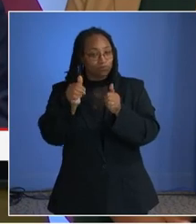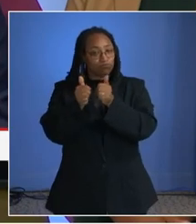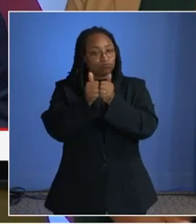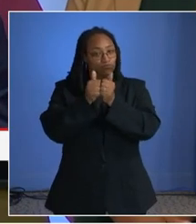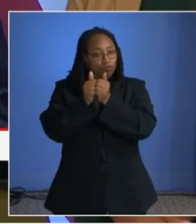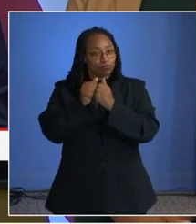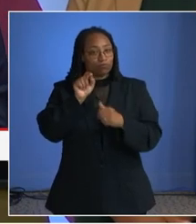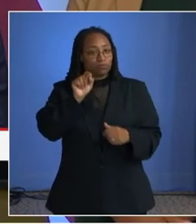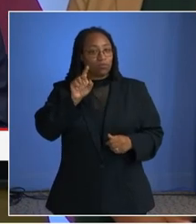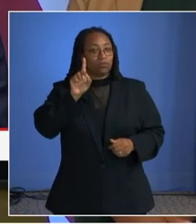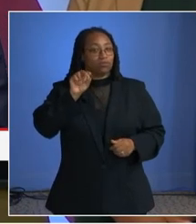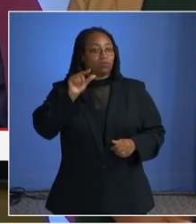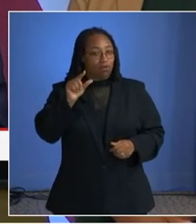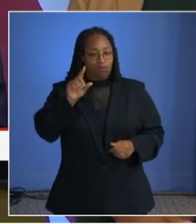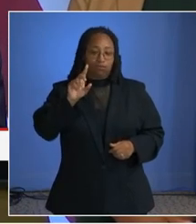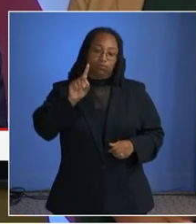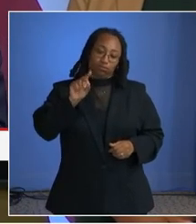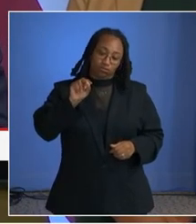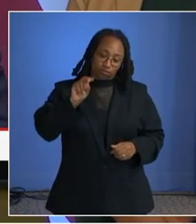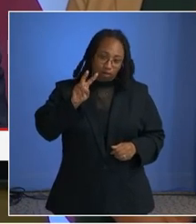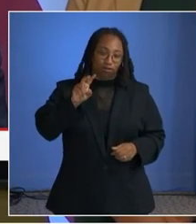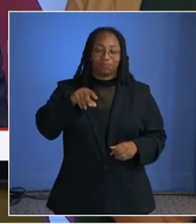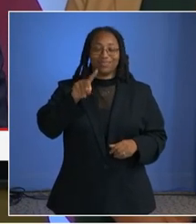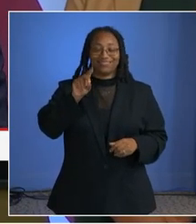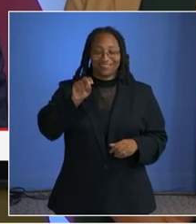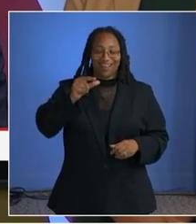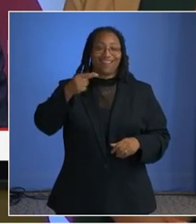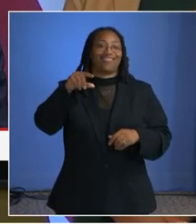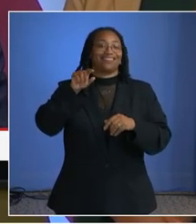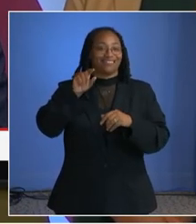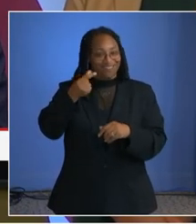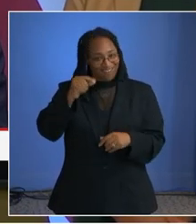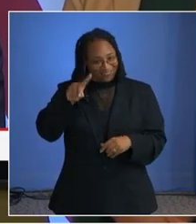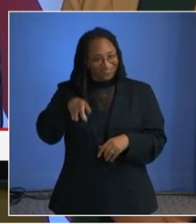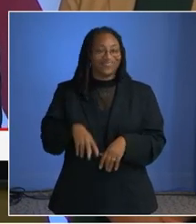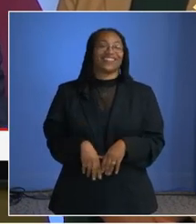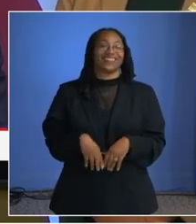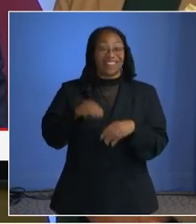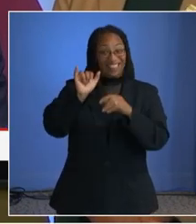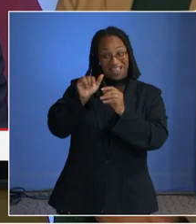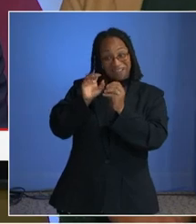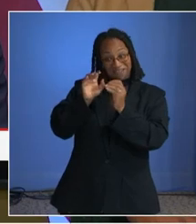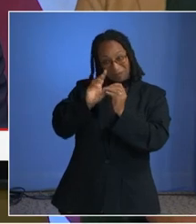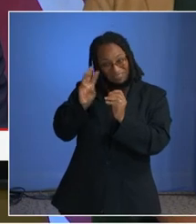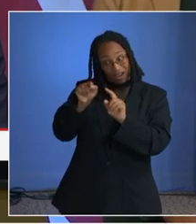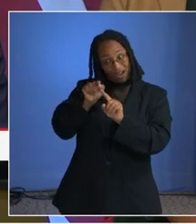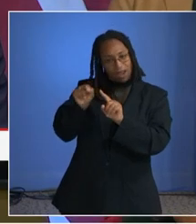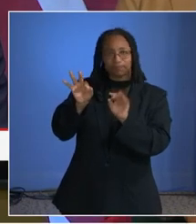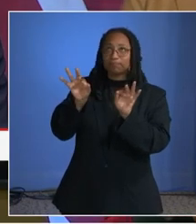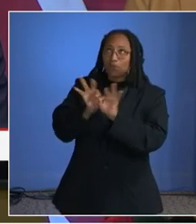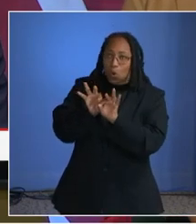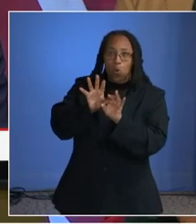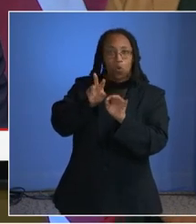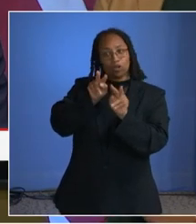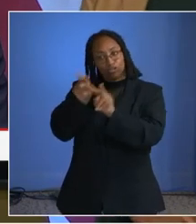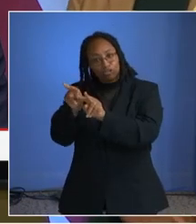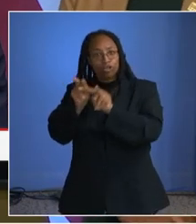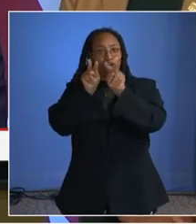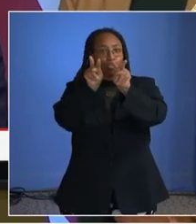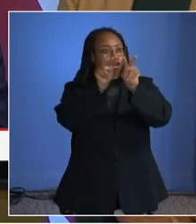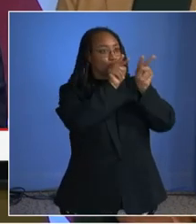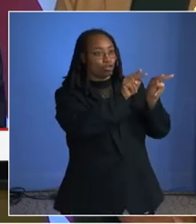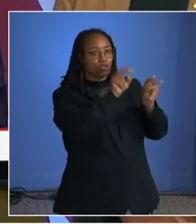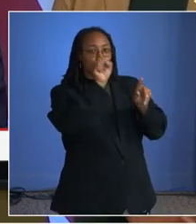tremendous results from these events. 3,000 people showed up at our summer event, and